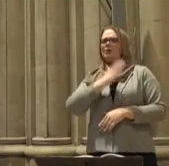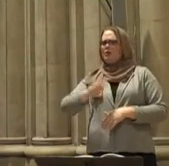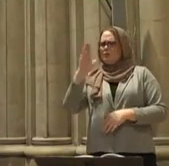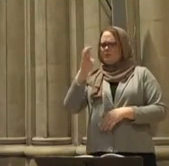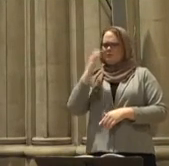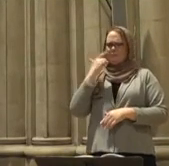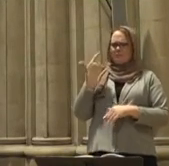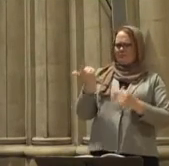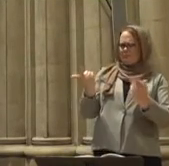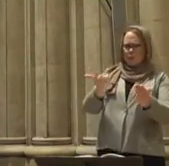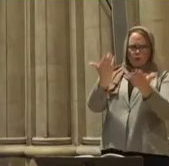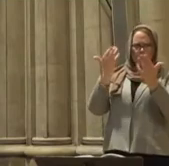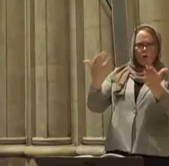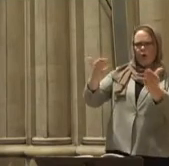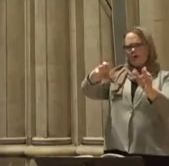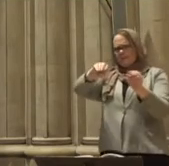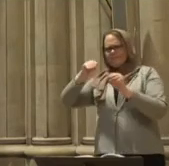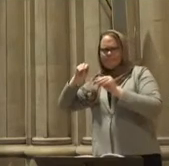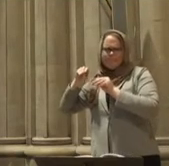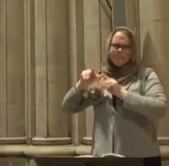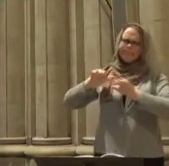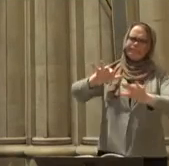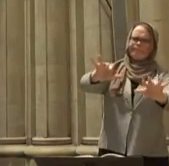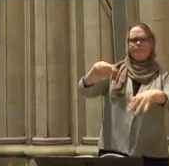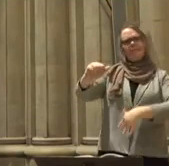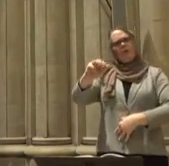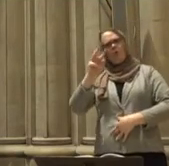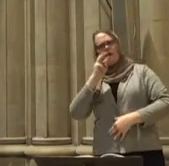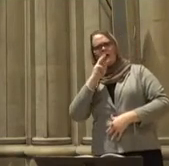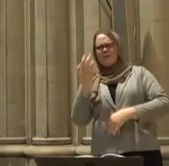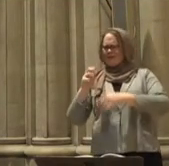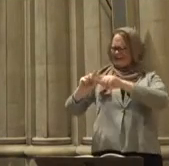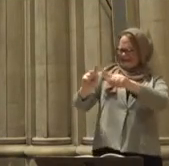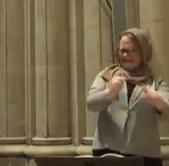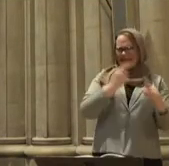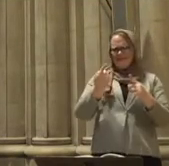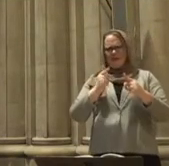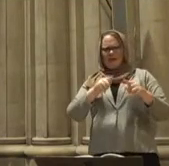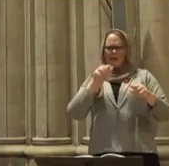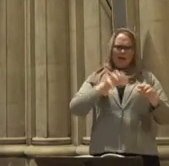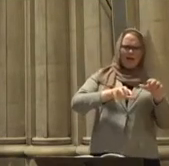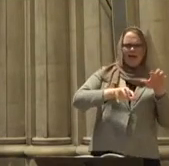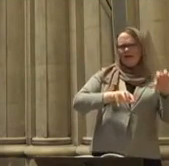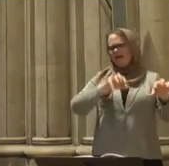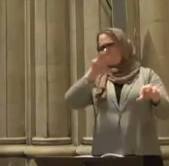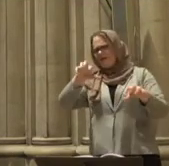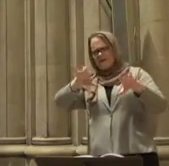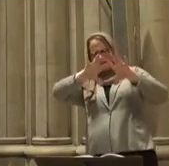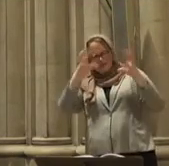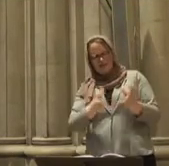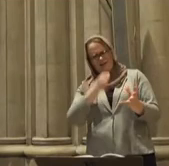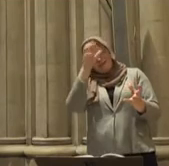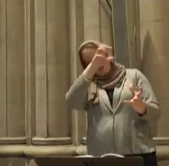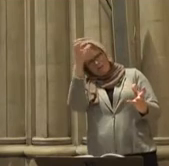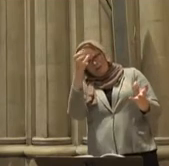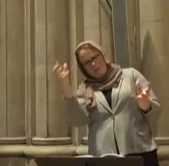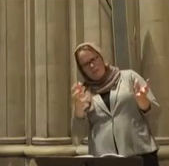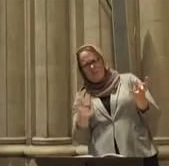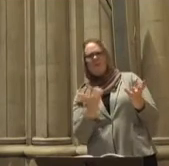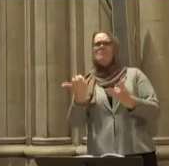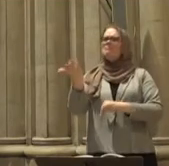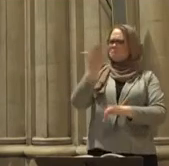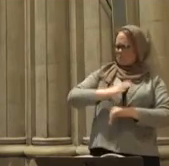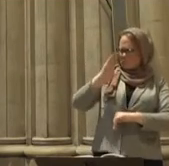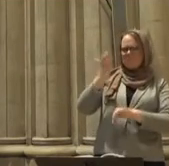the waters, and let it separate the waters from the waters." So God made the dome and separated